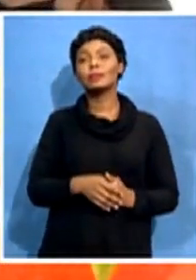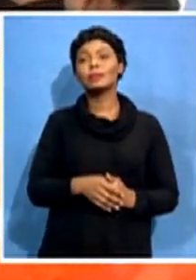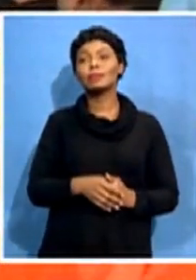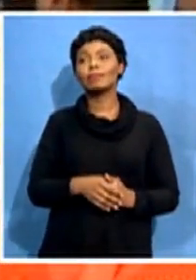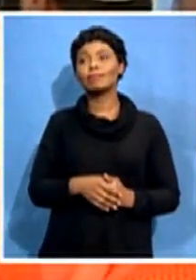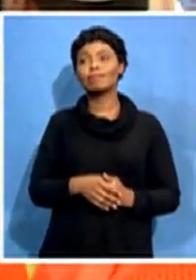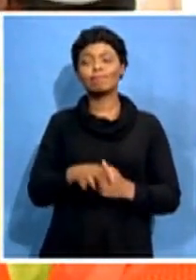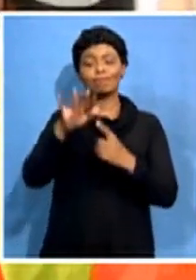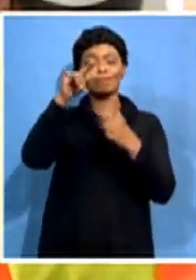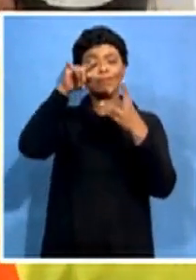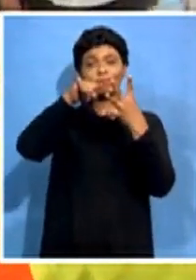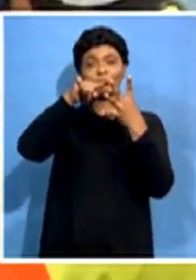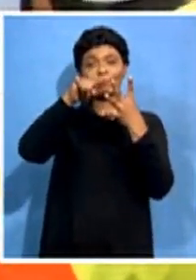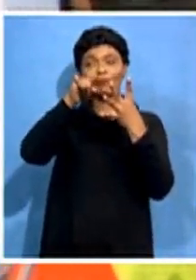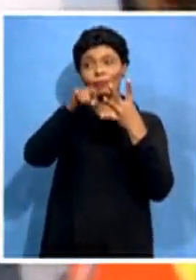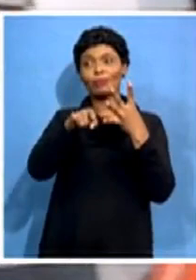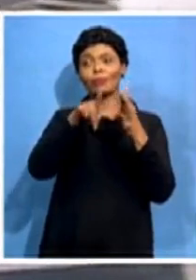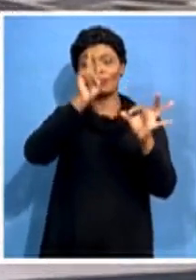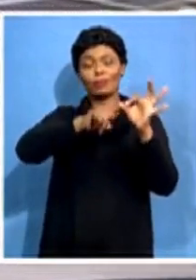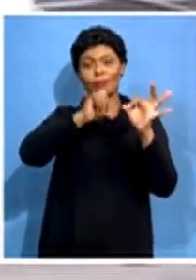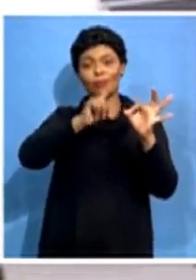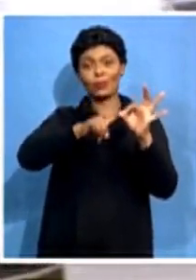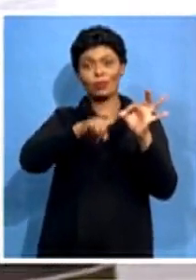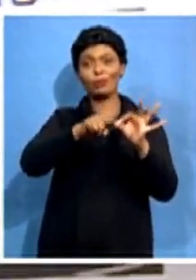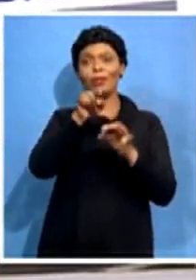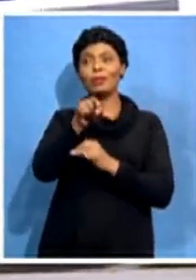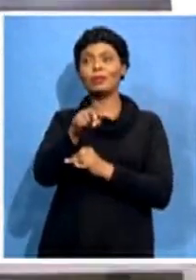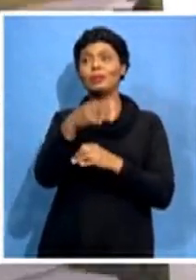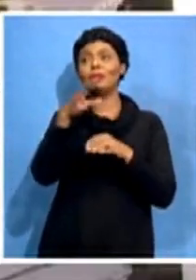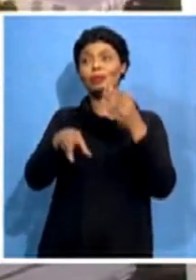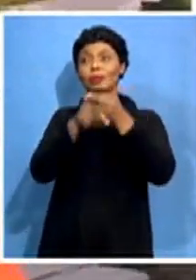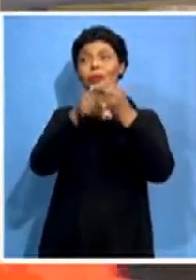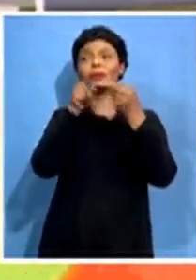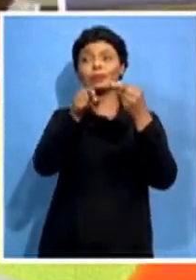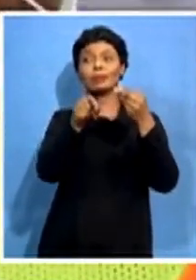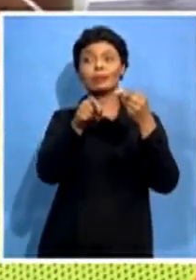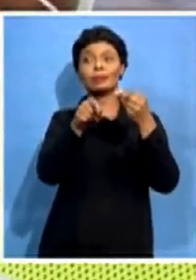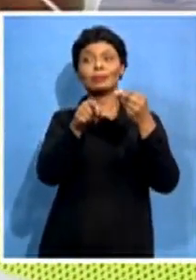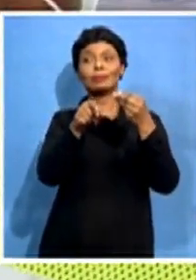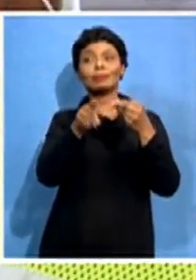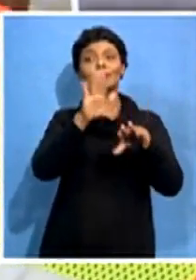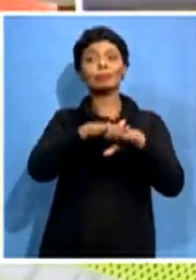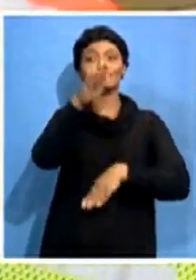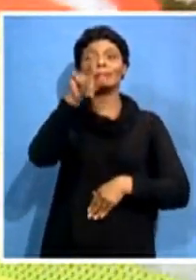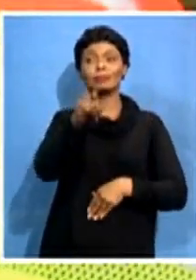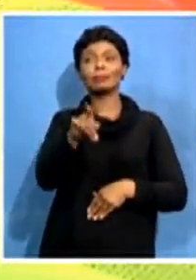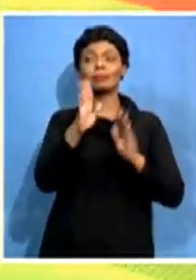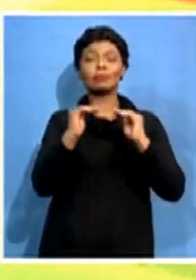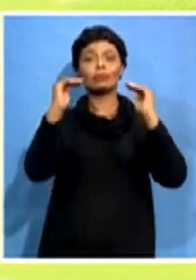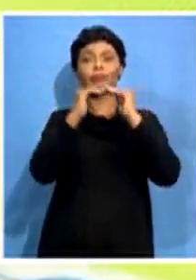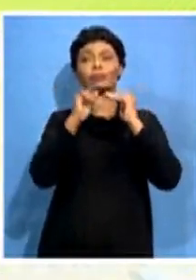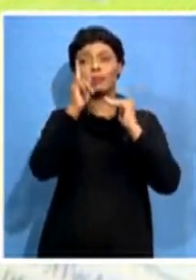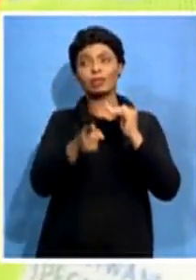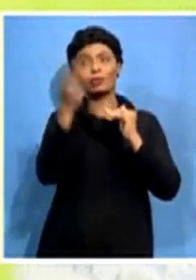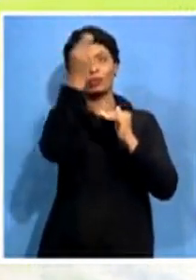will be standing probably around about there now, which is equivalent to the red dot that we have on the screen. So again, it's been